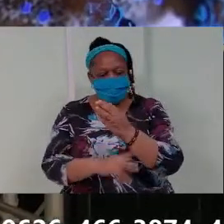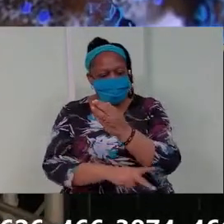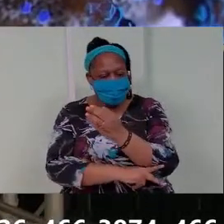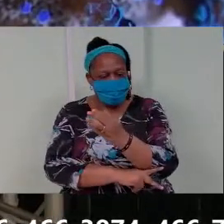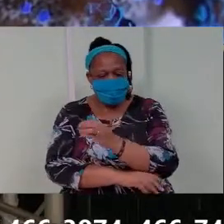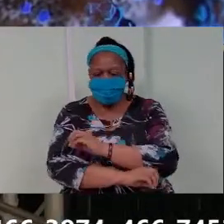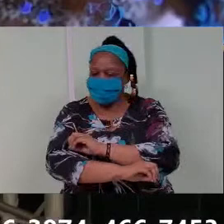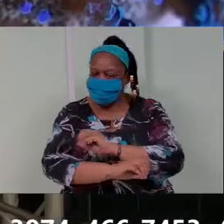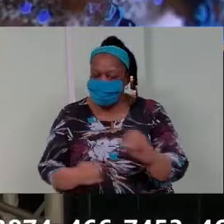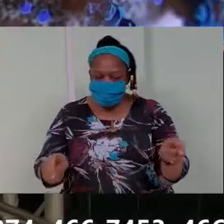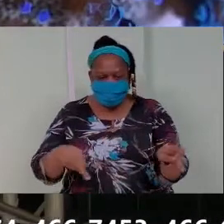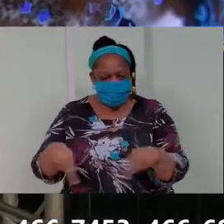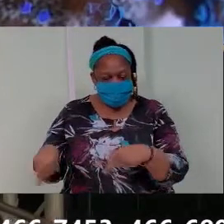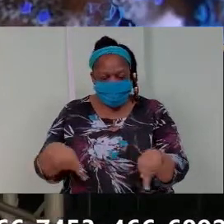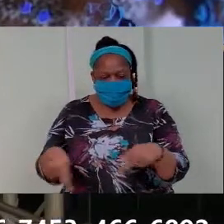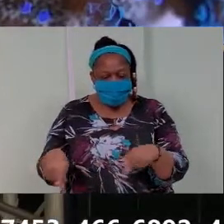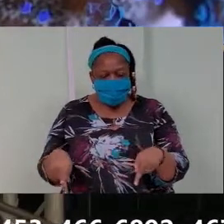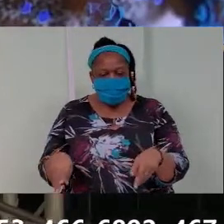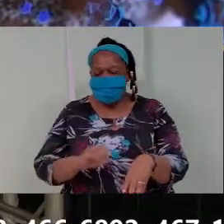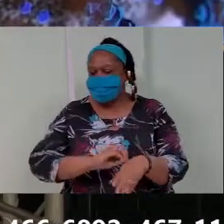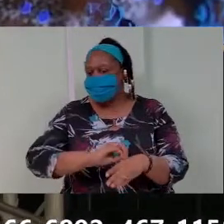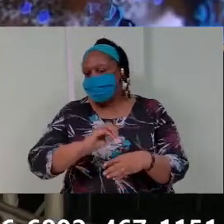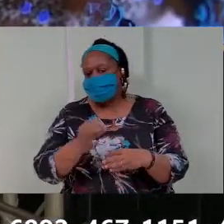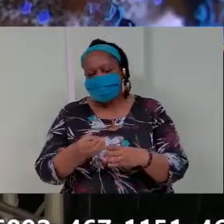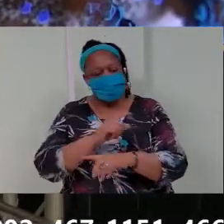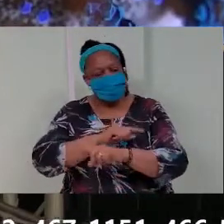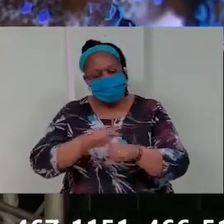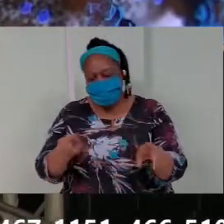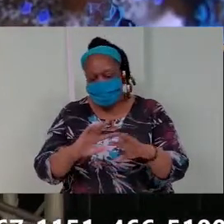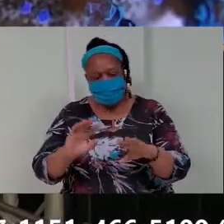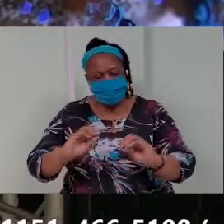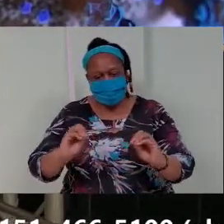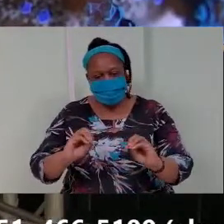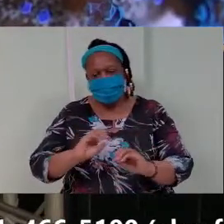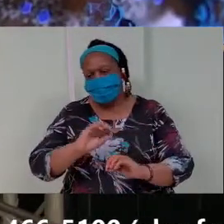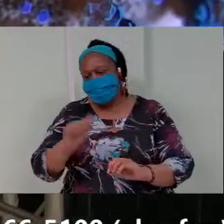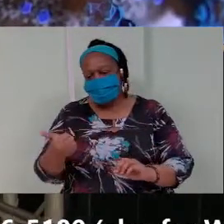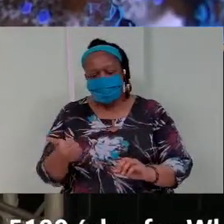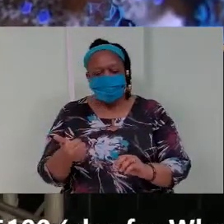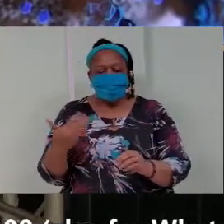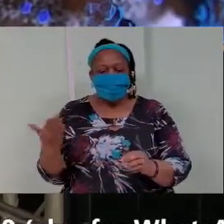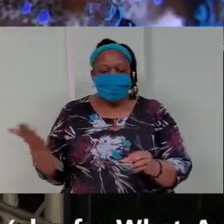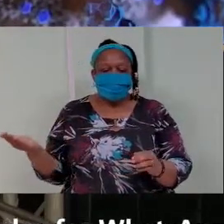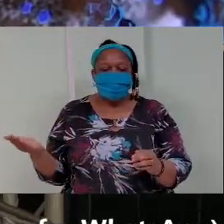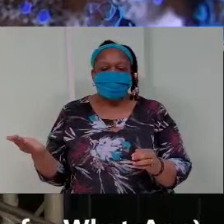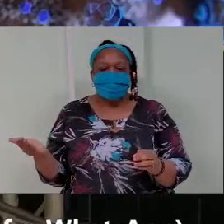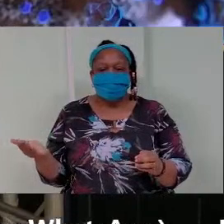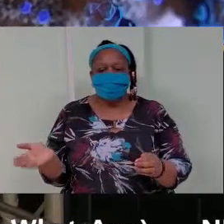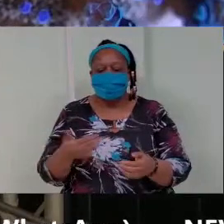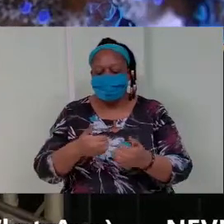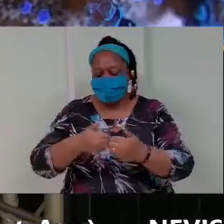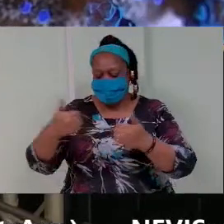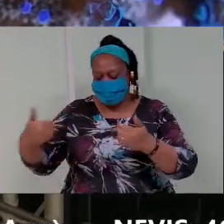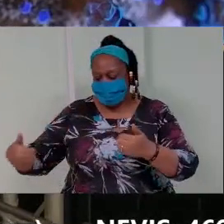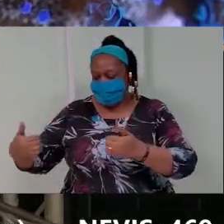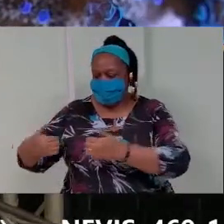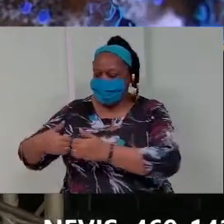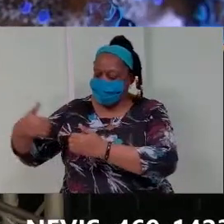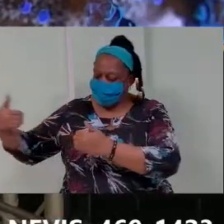parties, or other gatherings. And all persons shall adhere to social distancing and physical